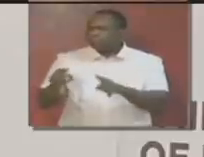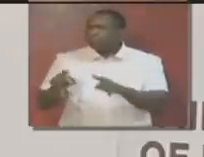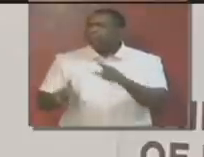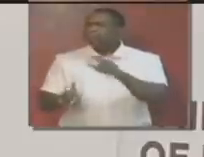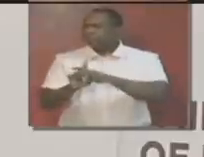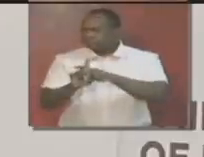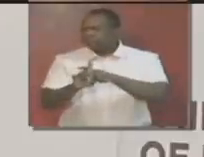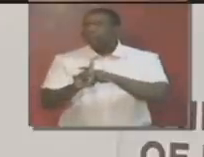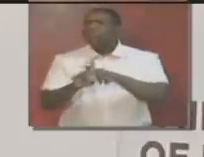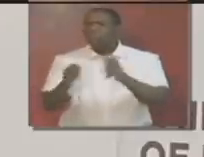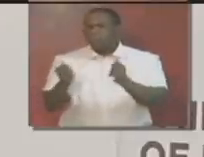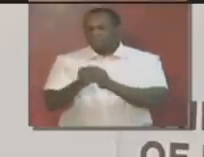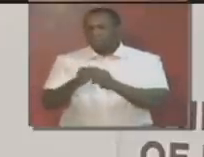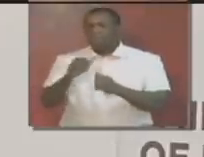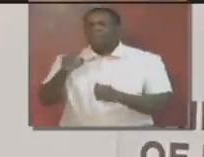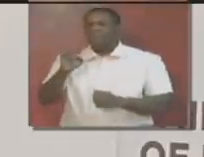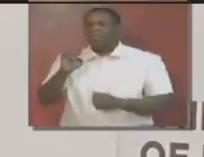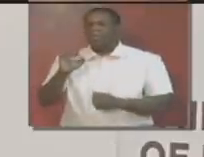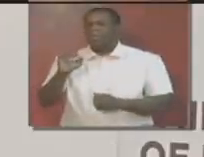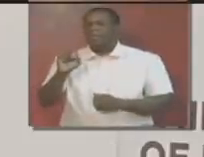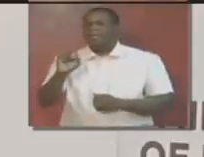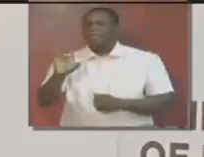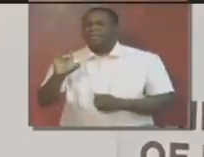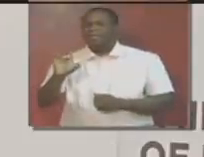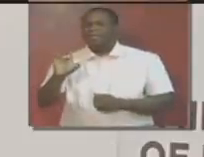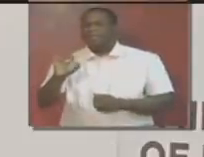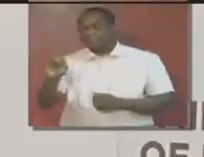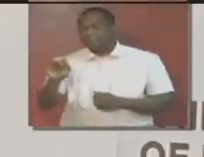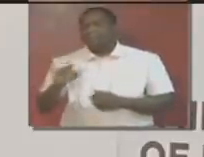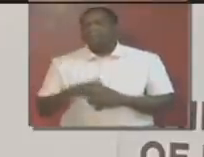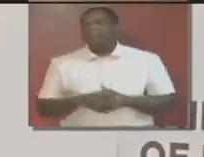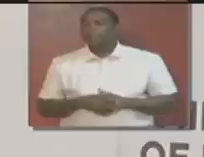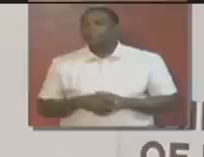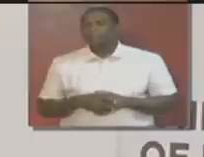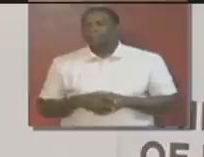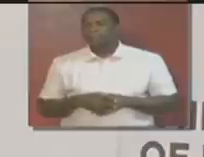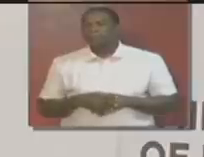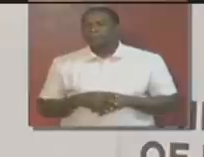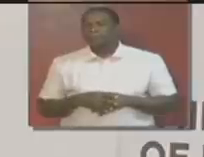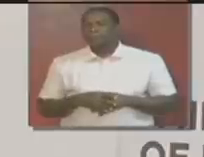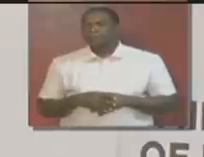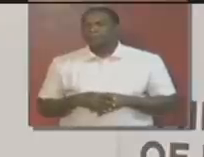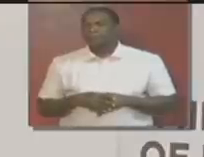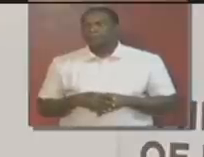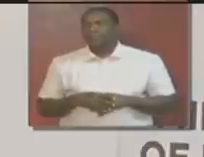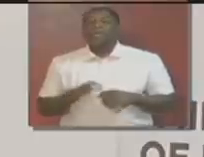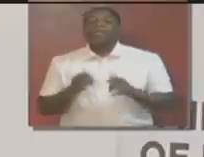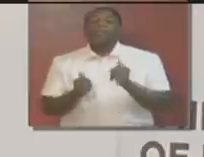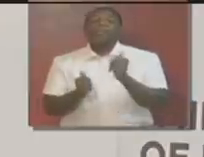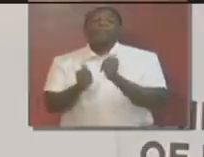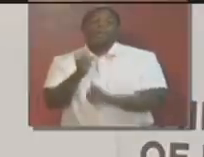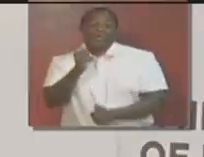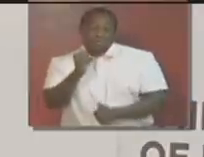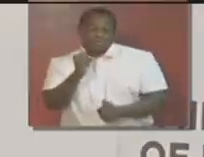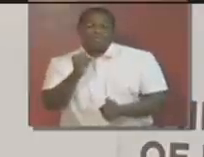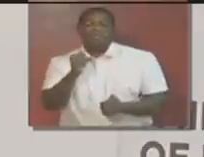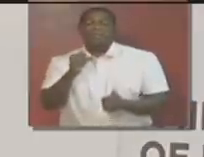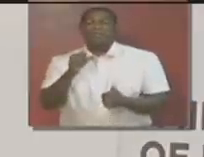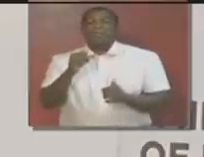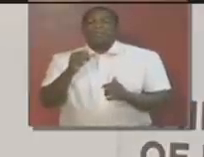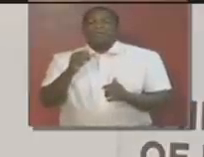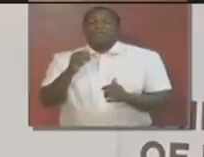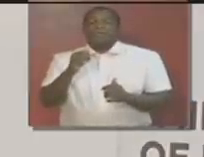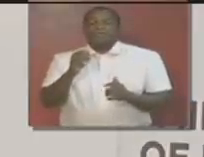is that a lot of there is a genetic predisposition, as I told you before. So it's mostly Afro-Trinidadian children and also